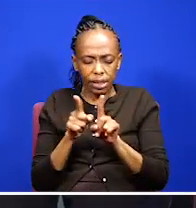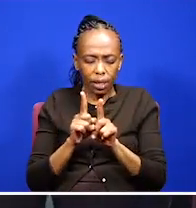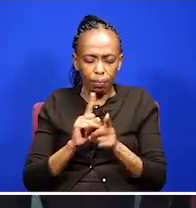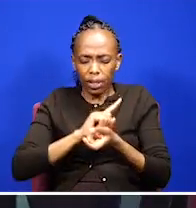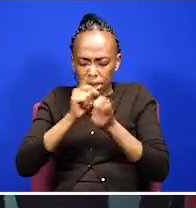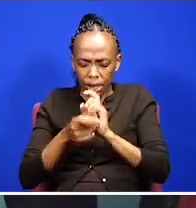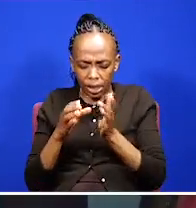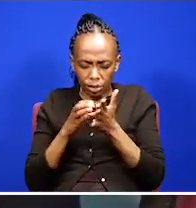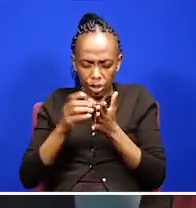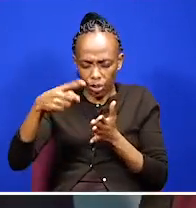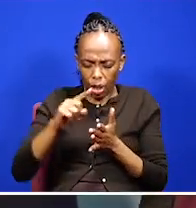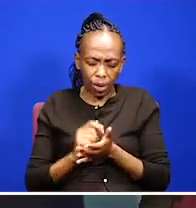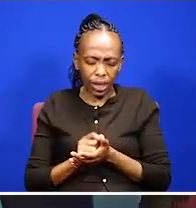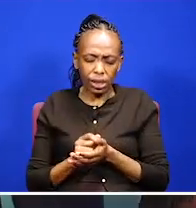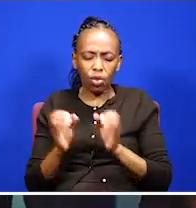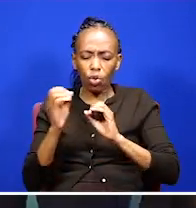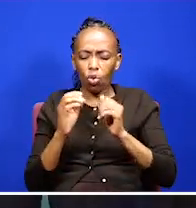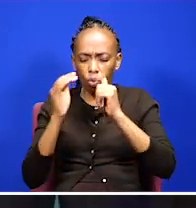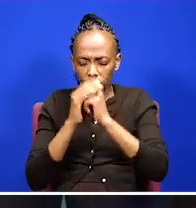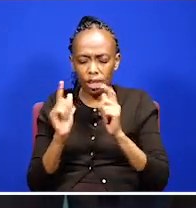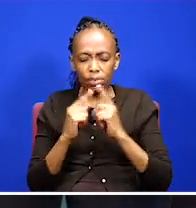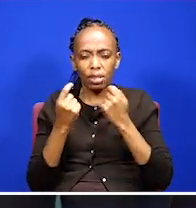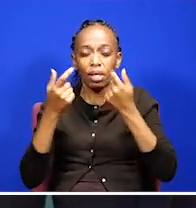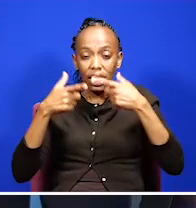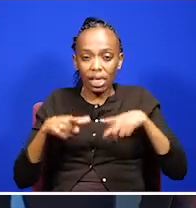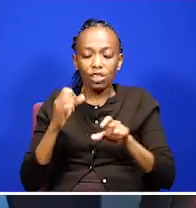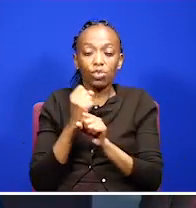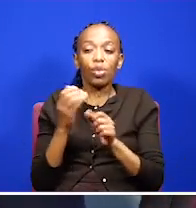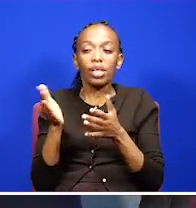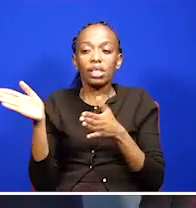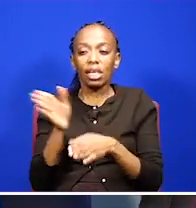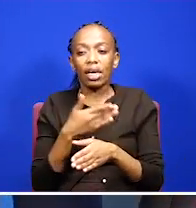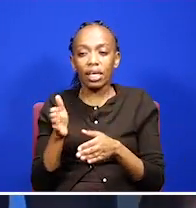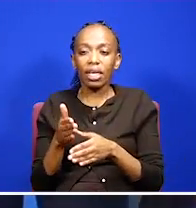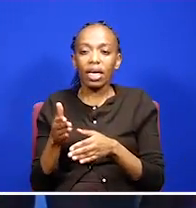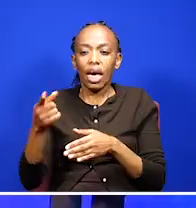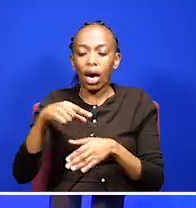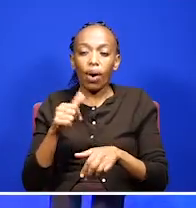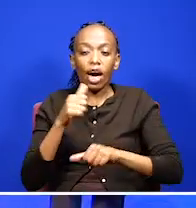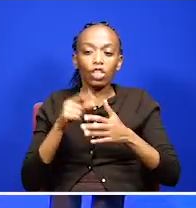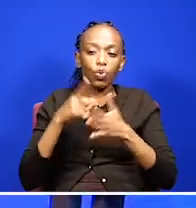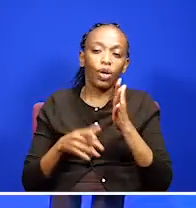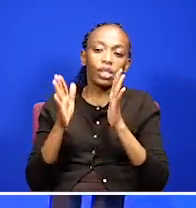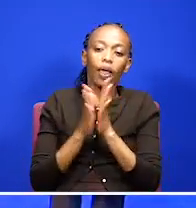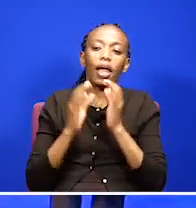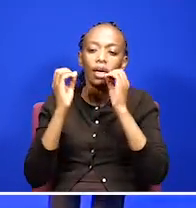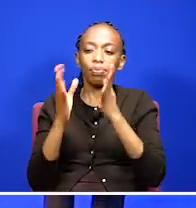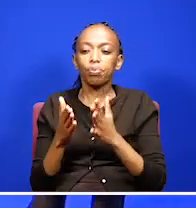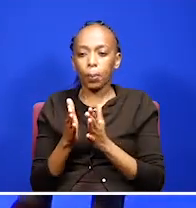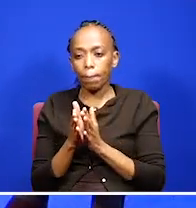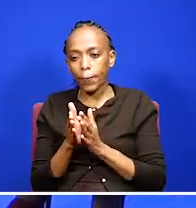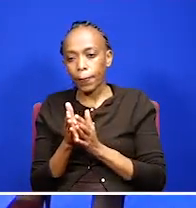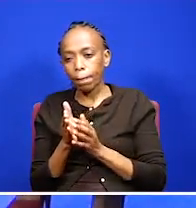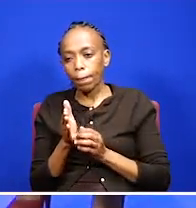our situations around. Oh, worship team, let's do that one more time. Our response is hallelujah.